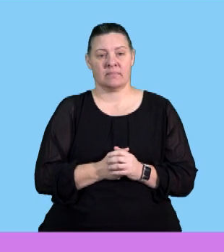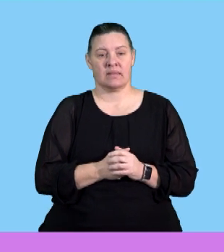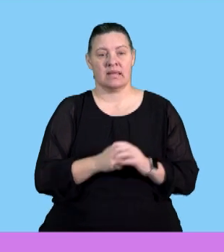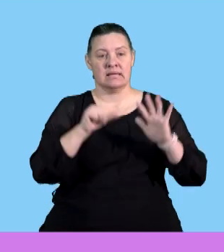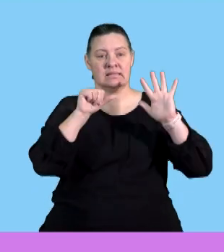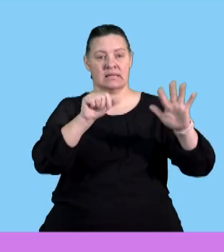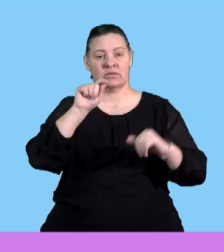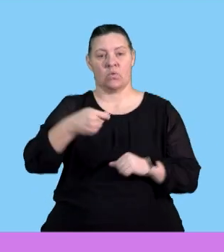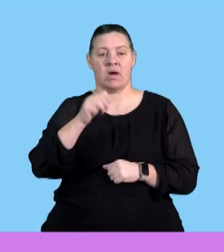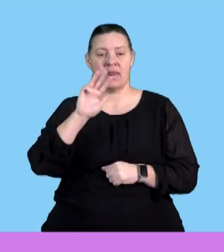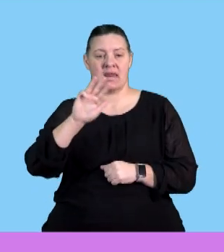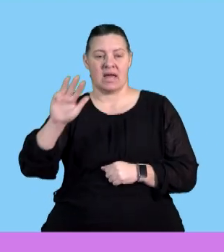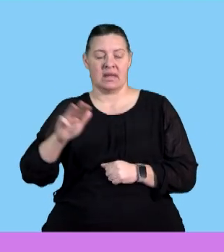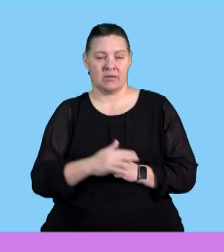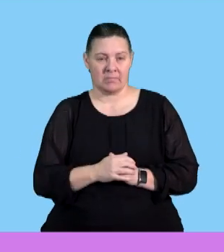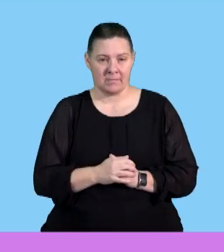6 Rand